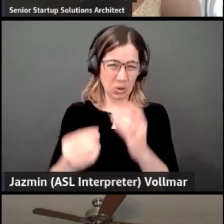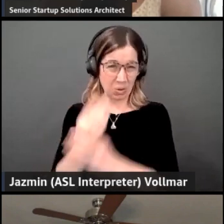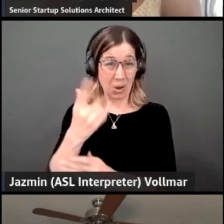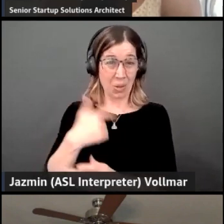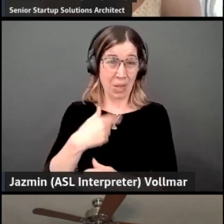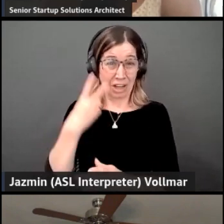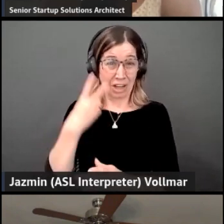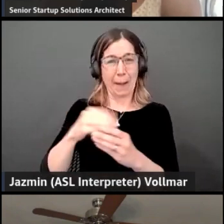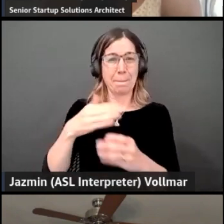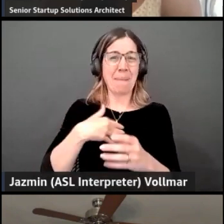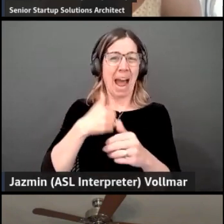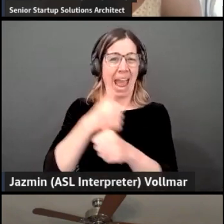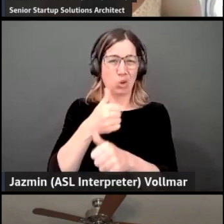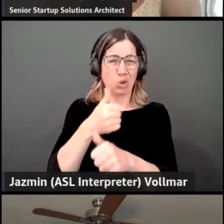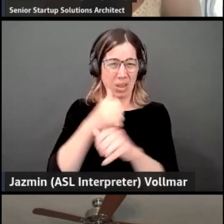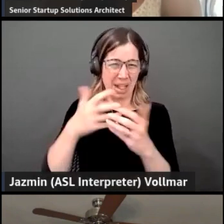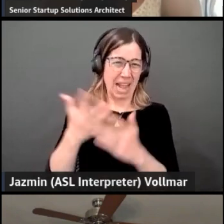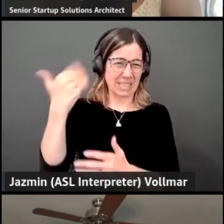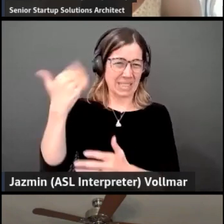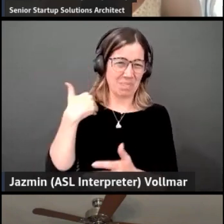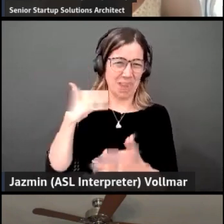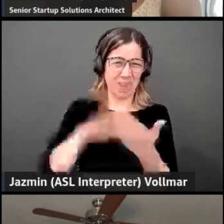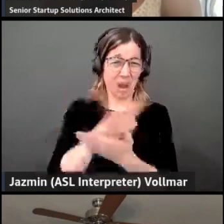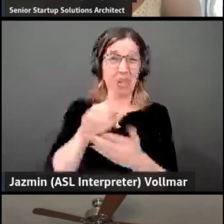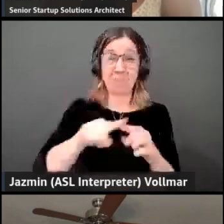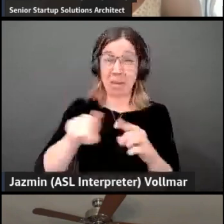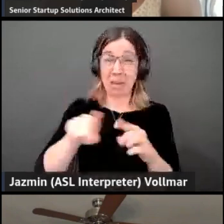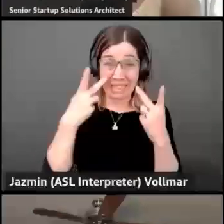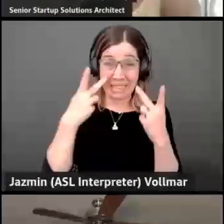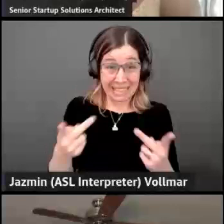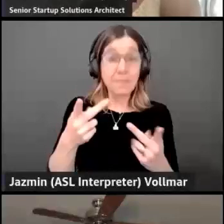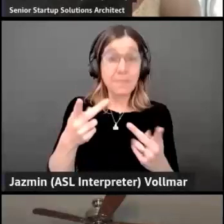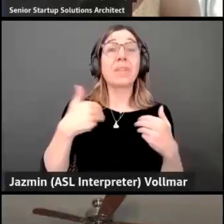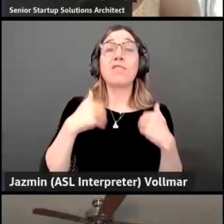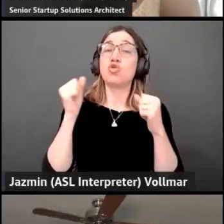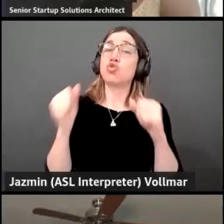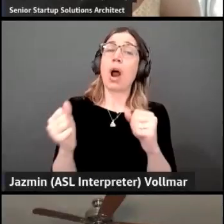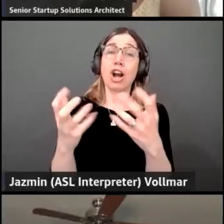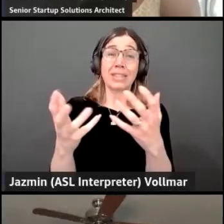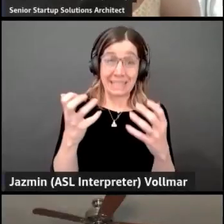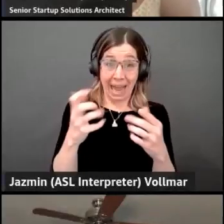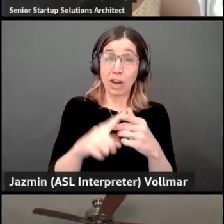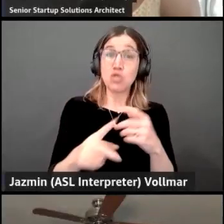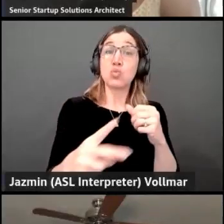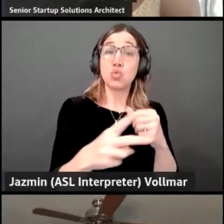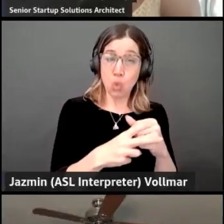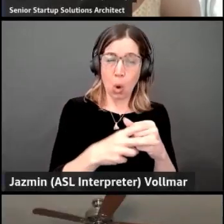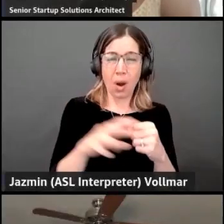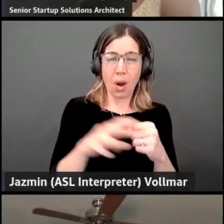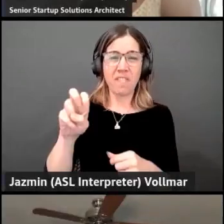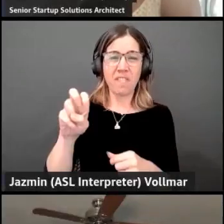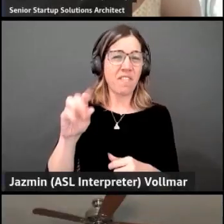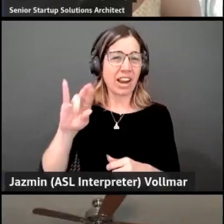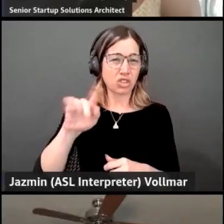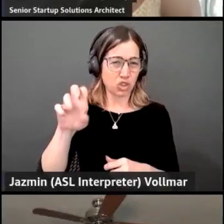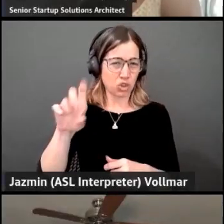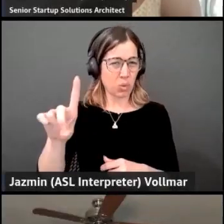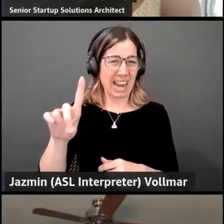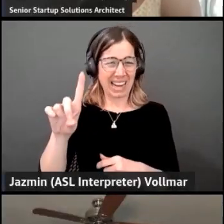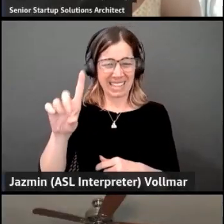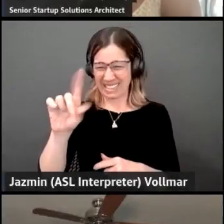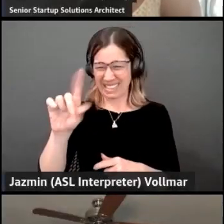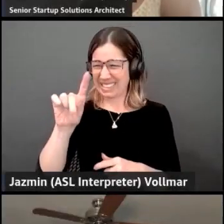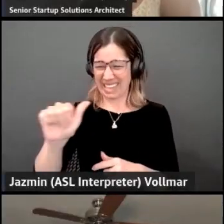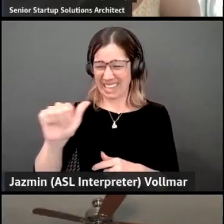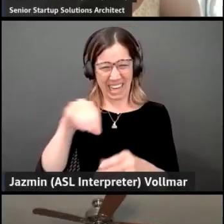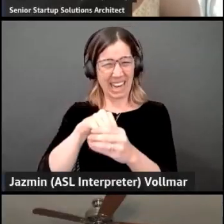like suddenly like there's this strong desire to store vectorized data in Postgres. Now, I think that in itself is kind of a loaded term.